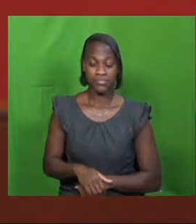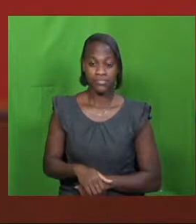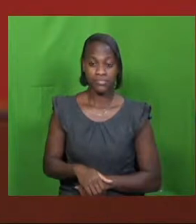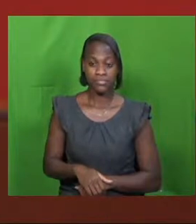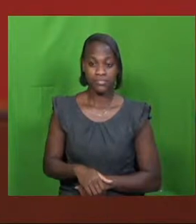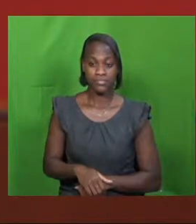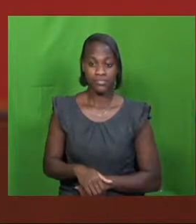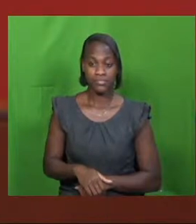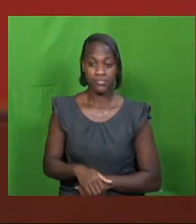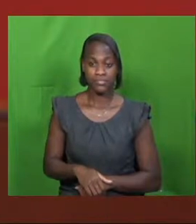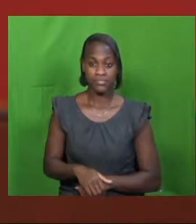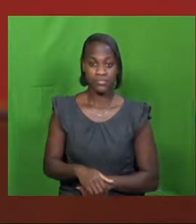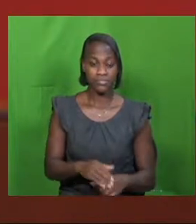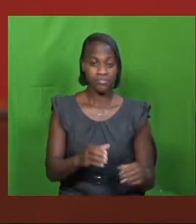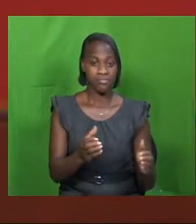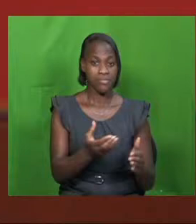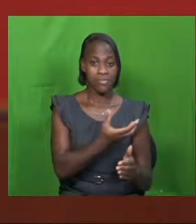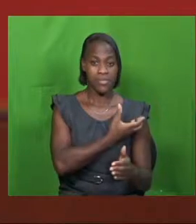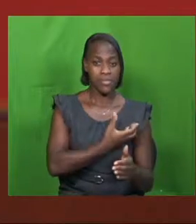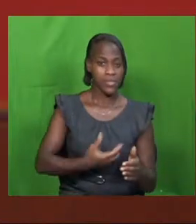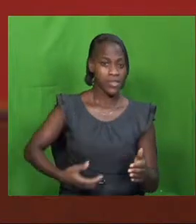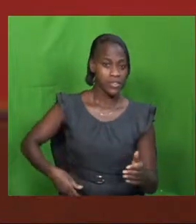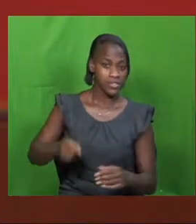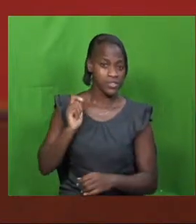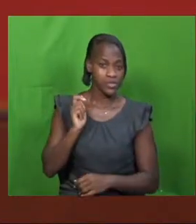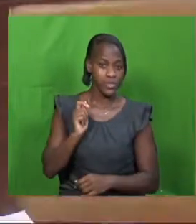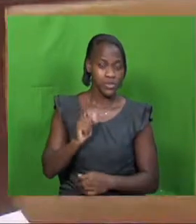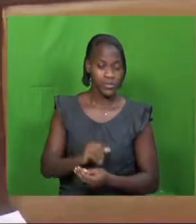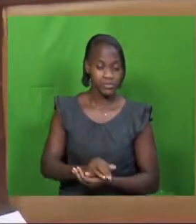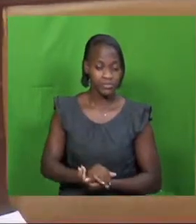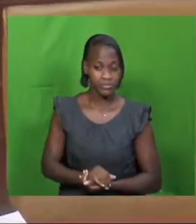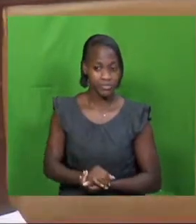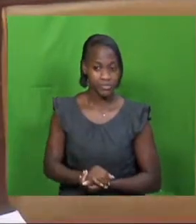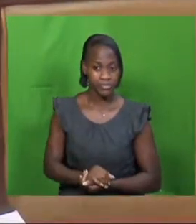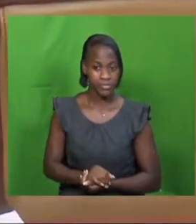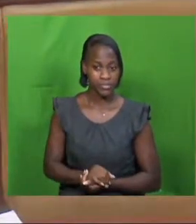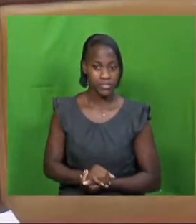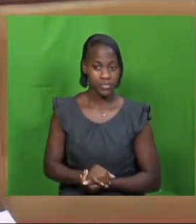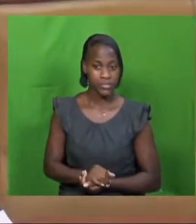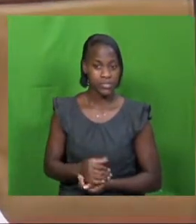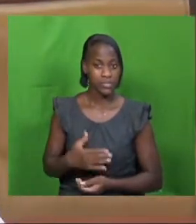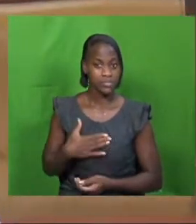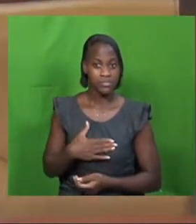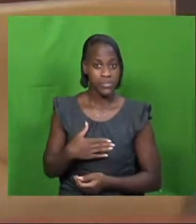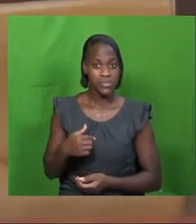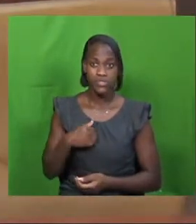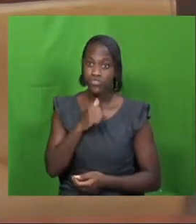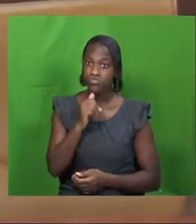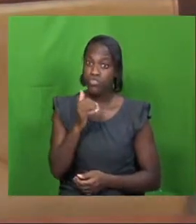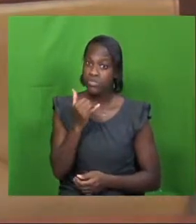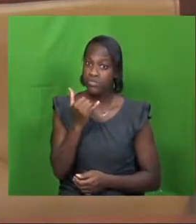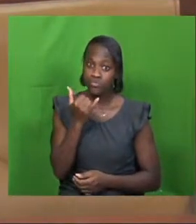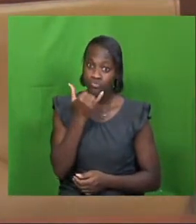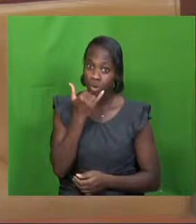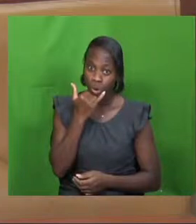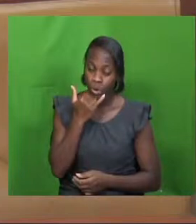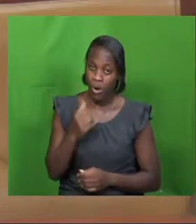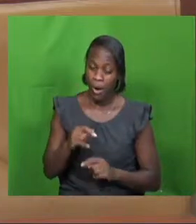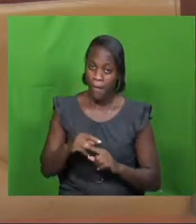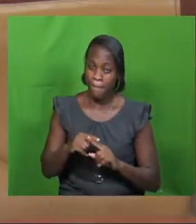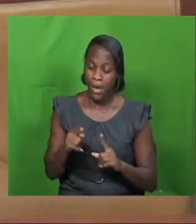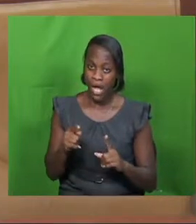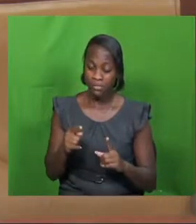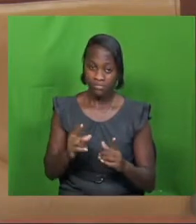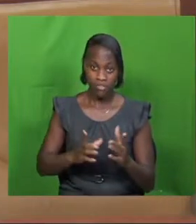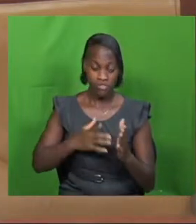Chief Whip of Minority Caucus. Thank you, Mr. Speaker. Mr. Speaker, mine is not a correction. Mr. Speaker, I'm looking at the